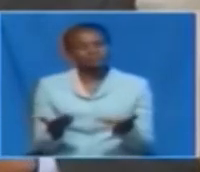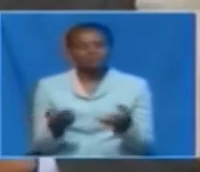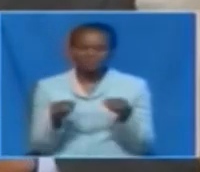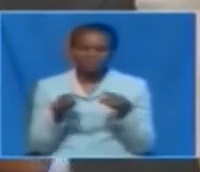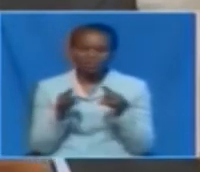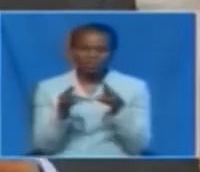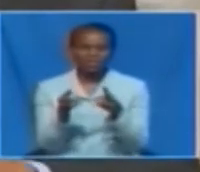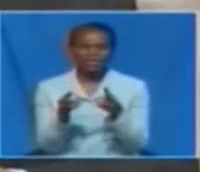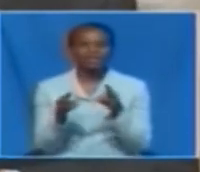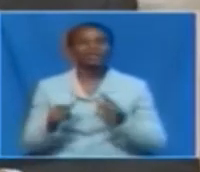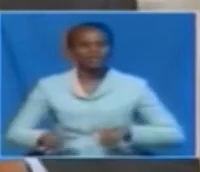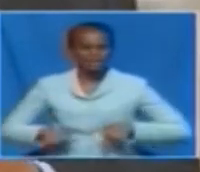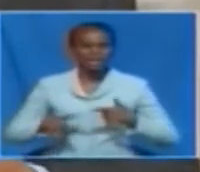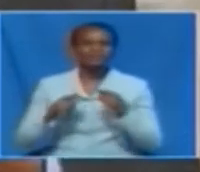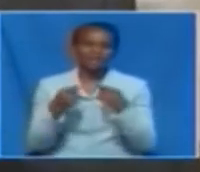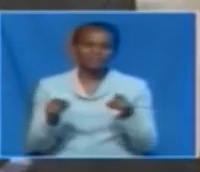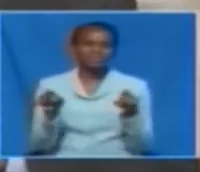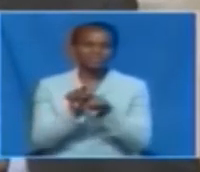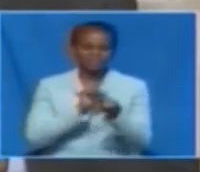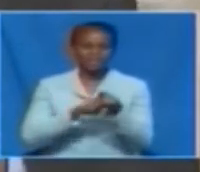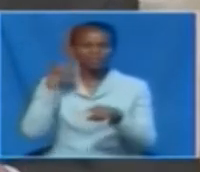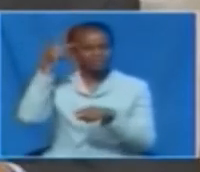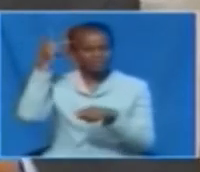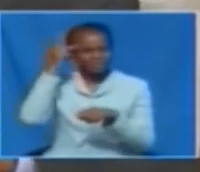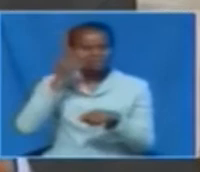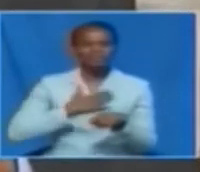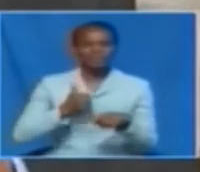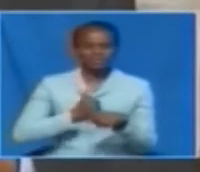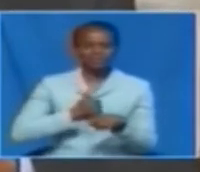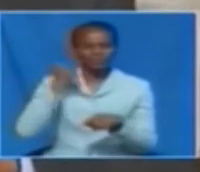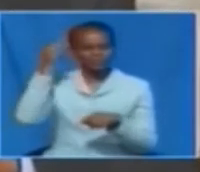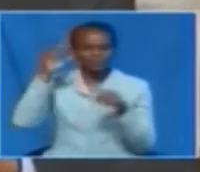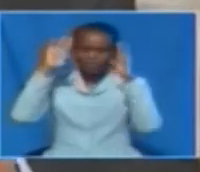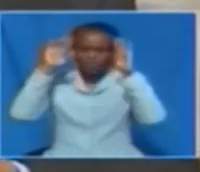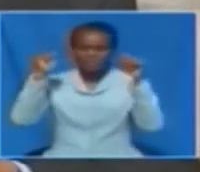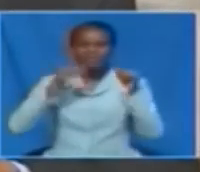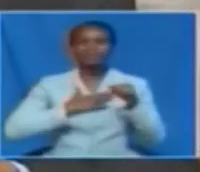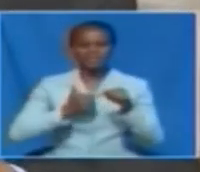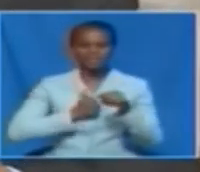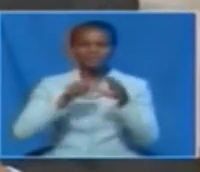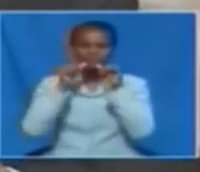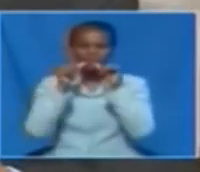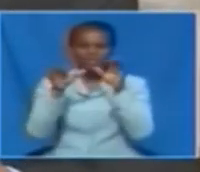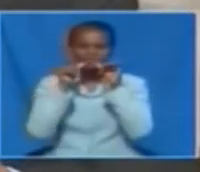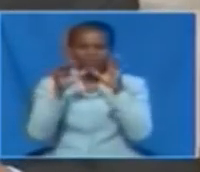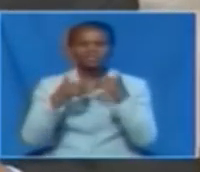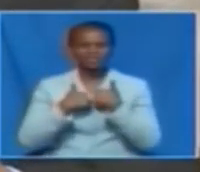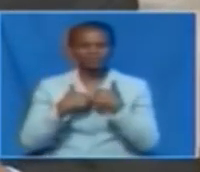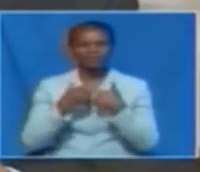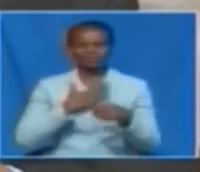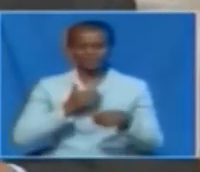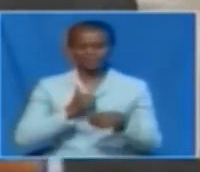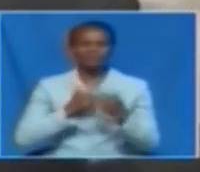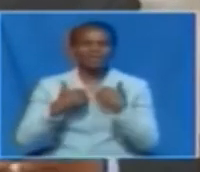way life is. That's just the way politics is. When I became president, I am even more blessed in the sense that I did not have the